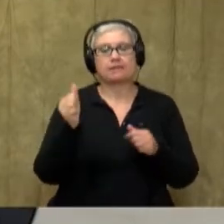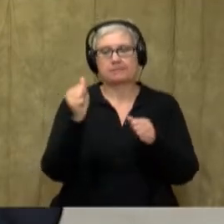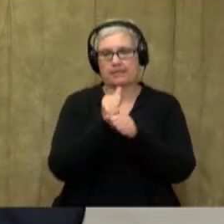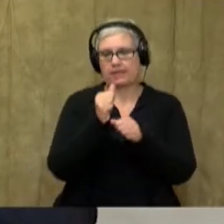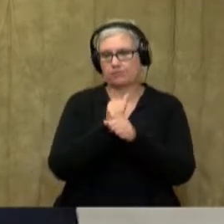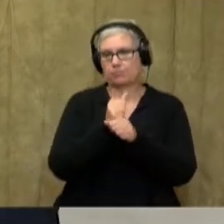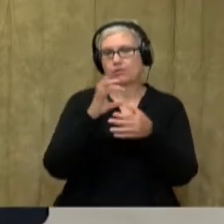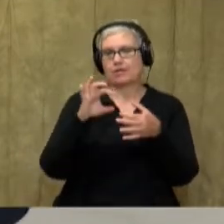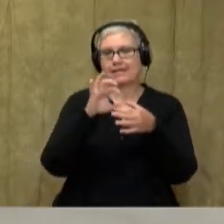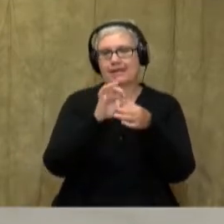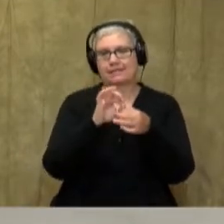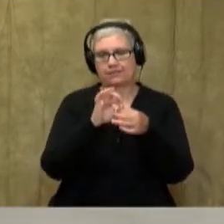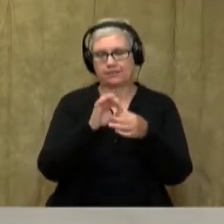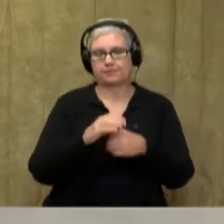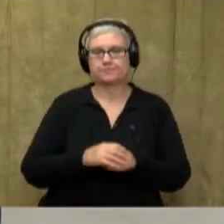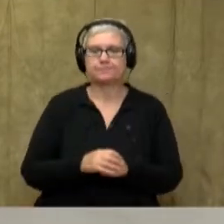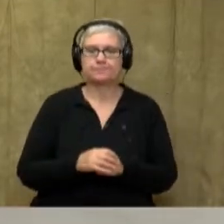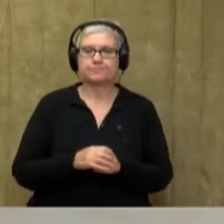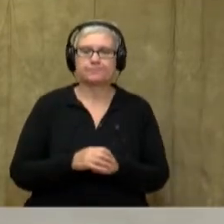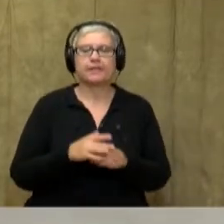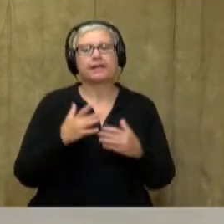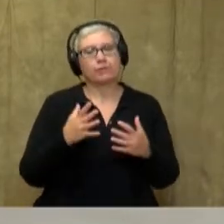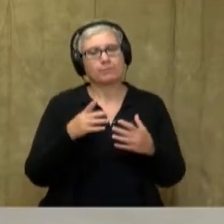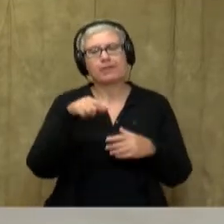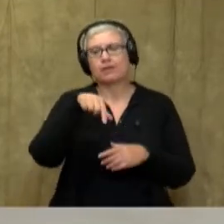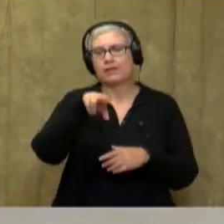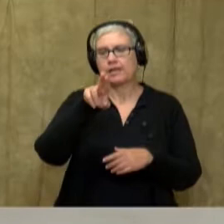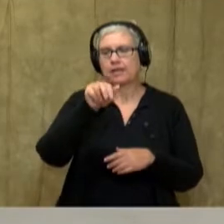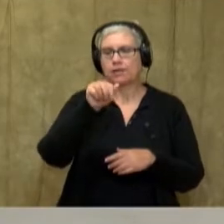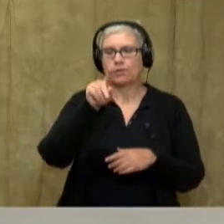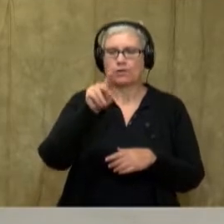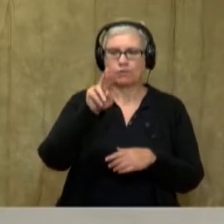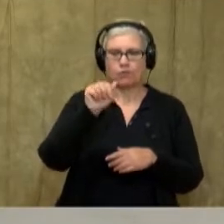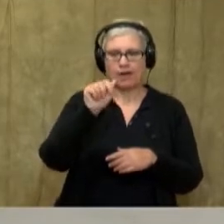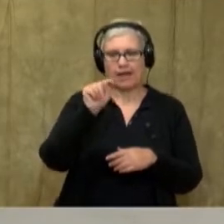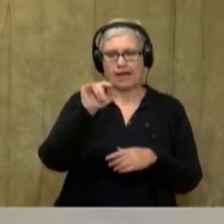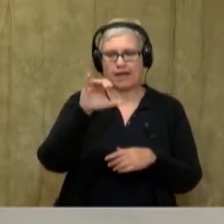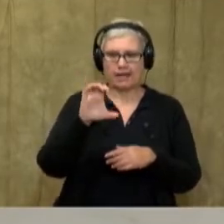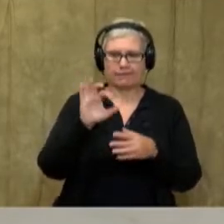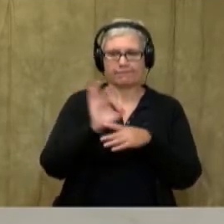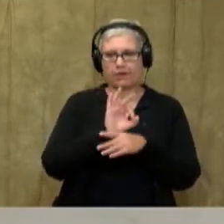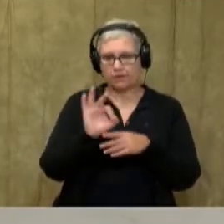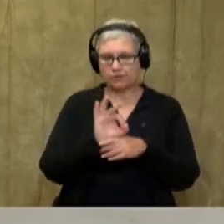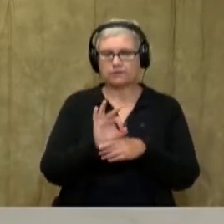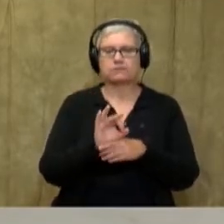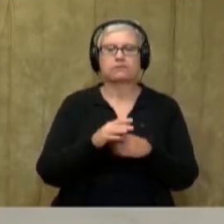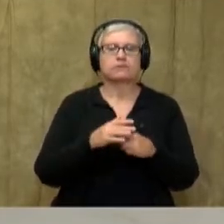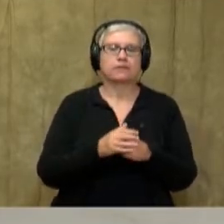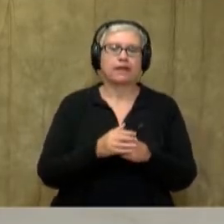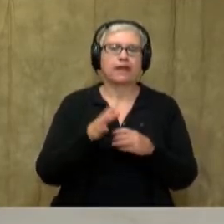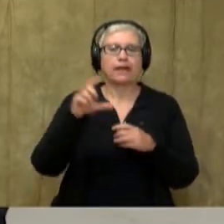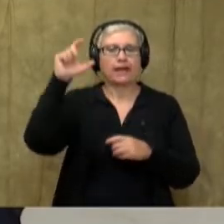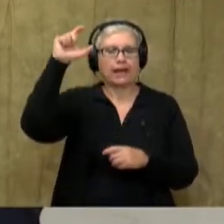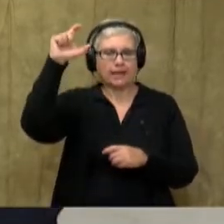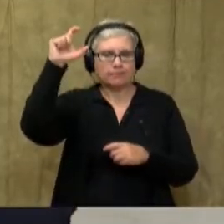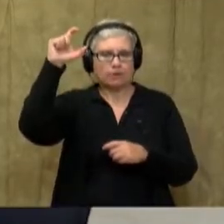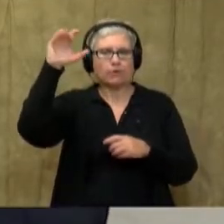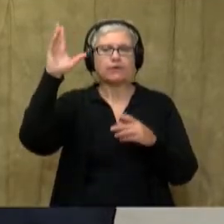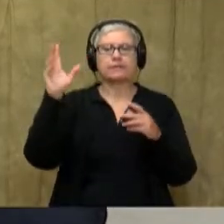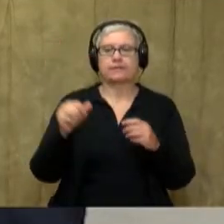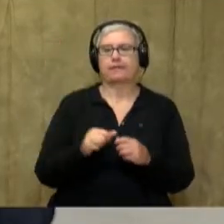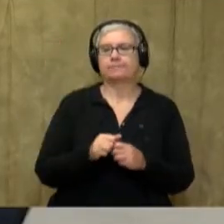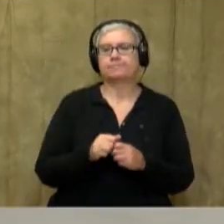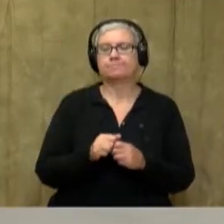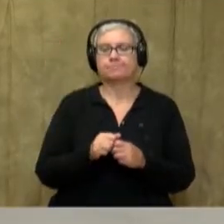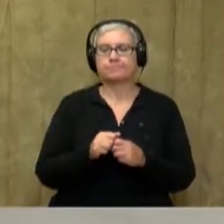weeks our focus has been looking at quadratic functions, their transformations, looking at exponents and their properties. And so this